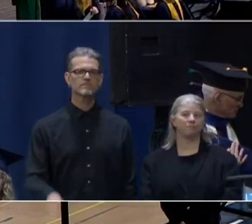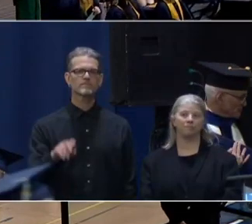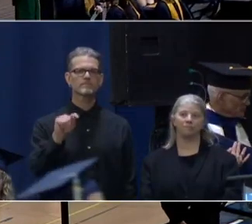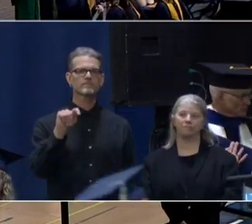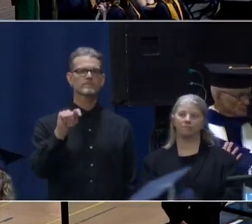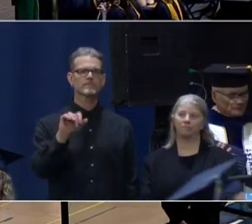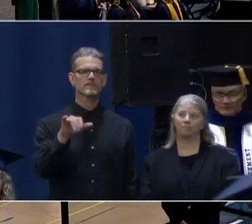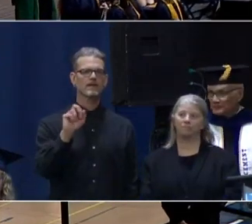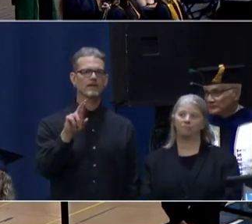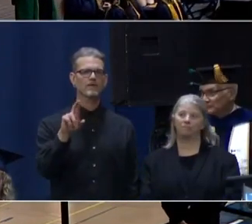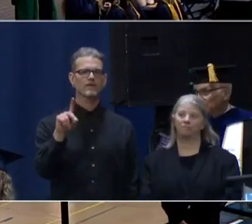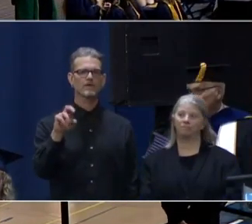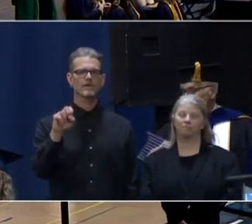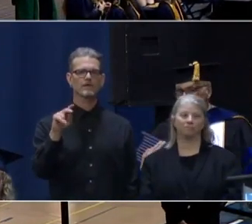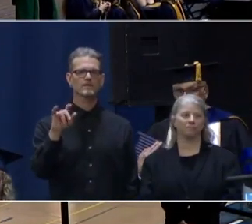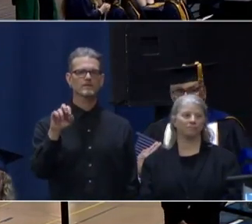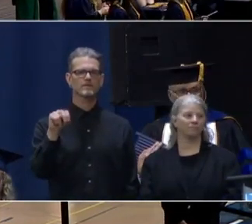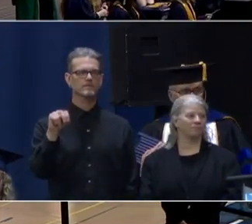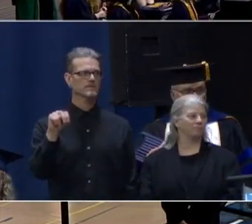Taylor Denniston.